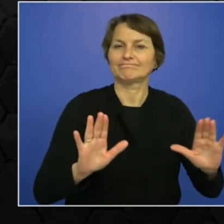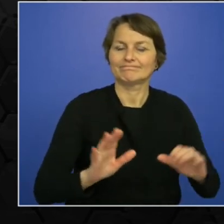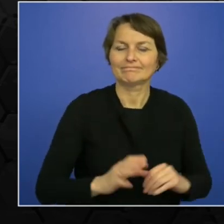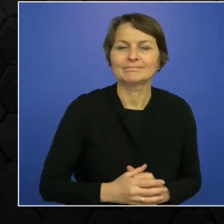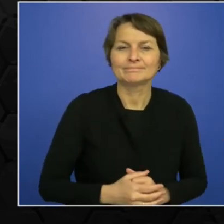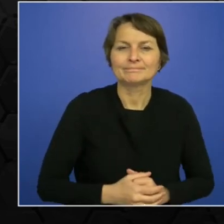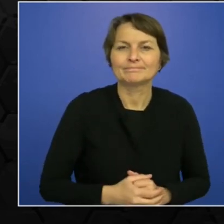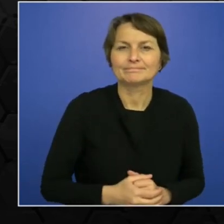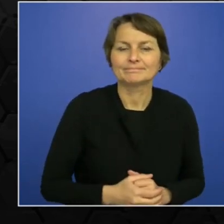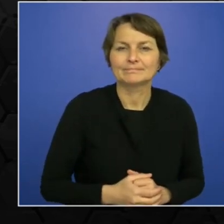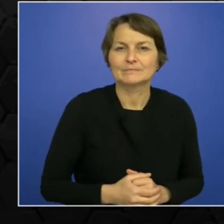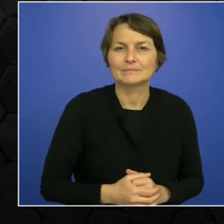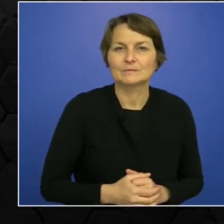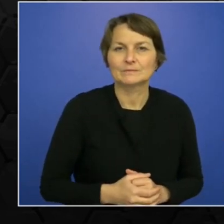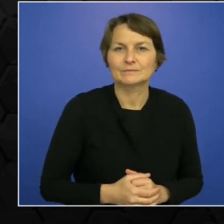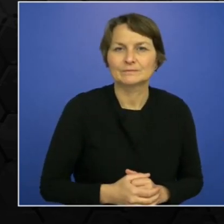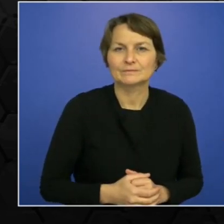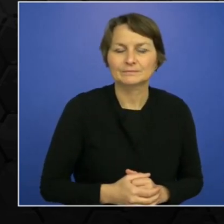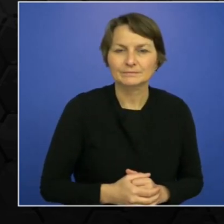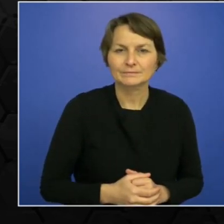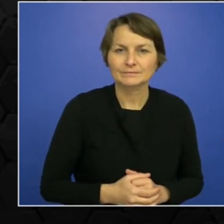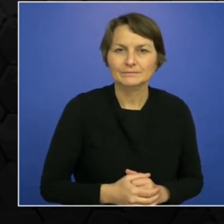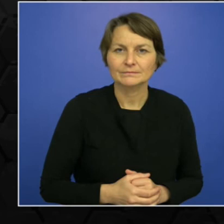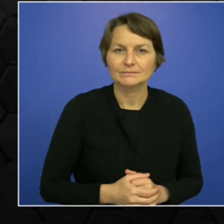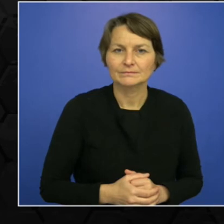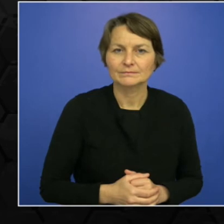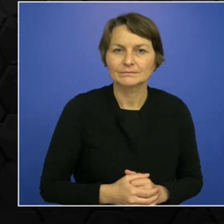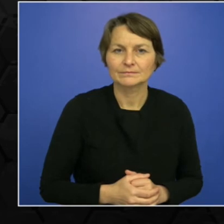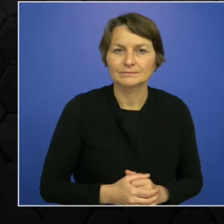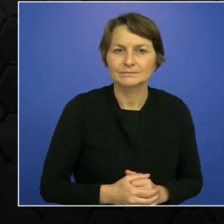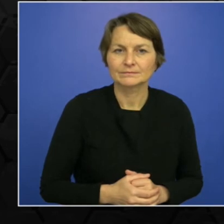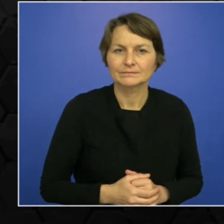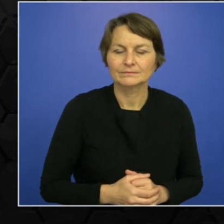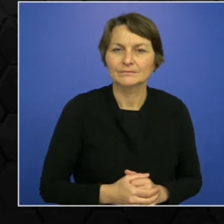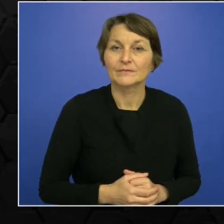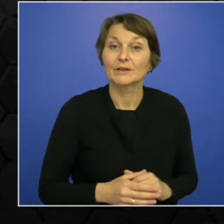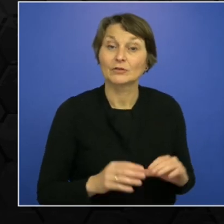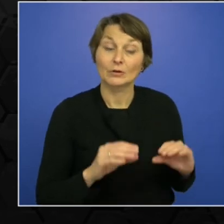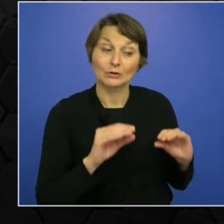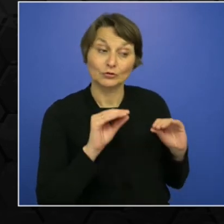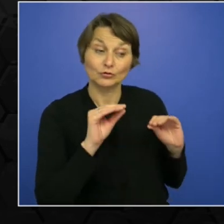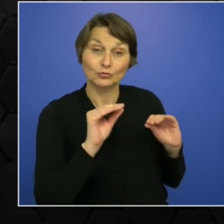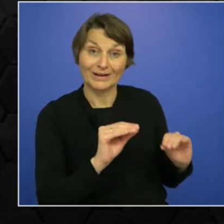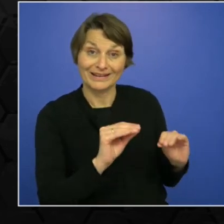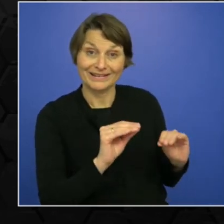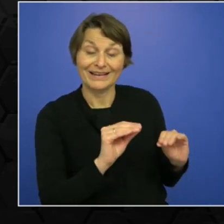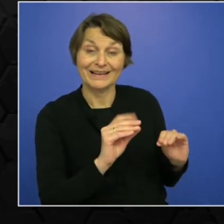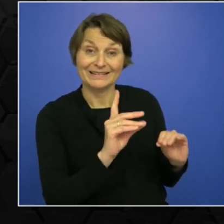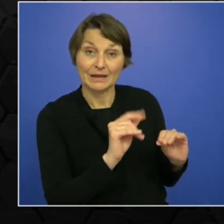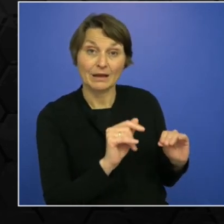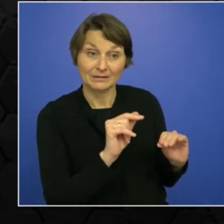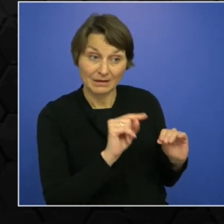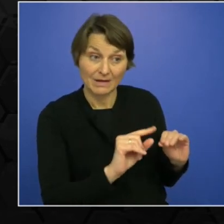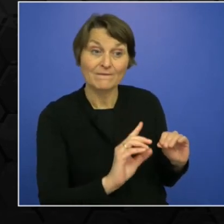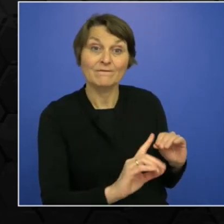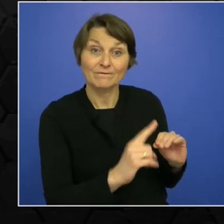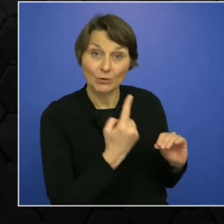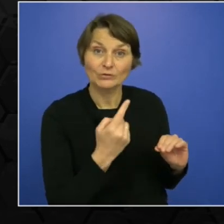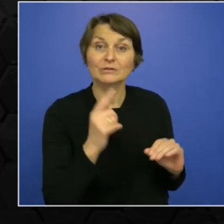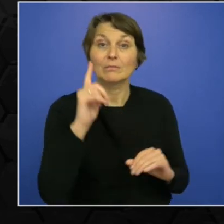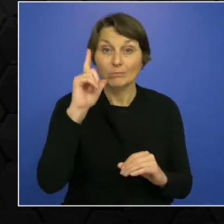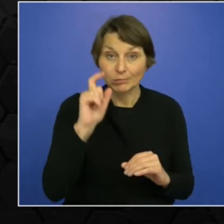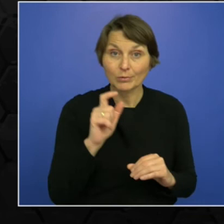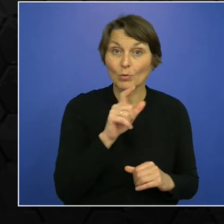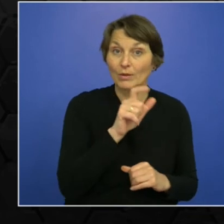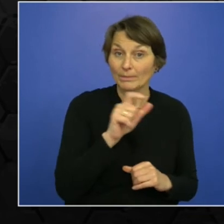want to train your data, it's best to start from simple and then go into the more complex